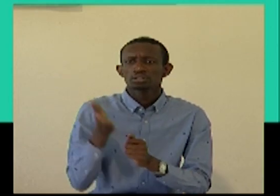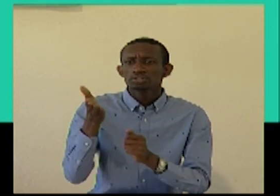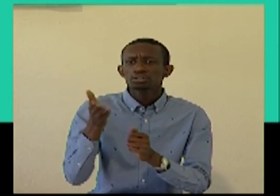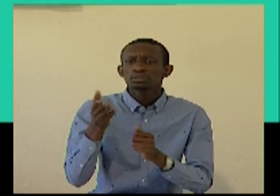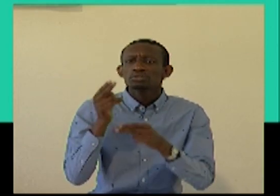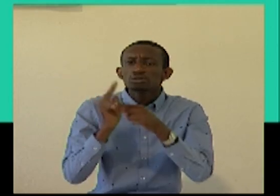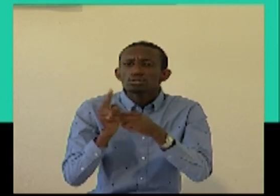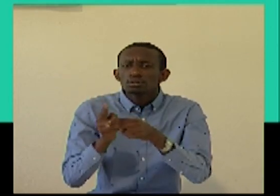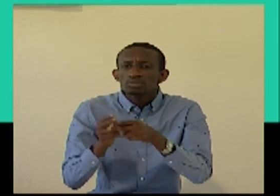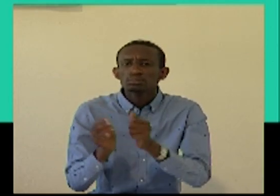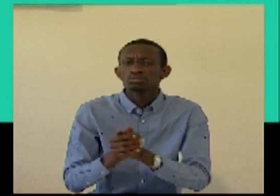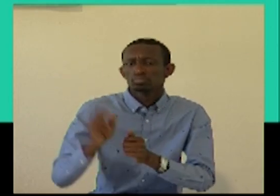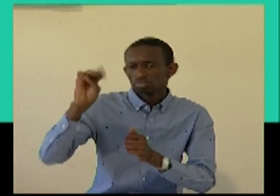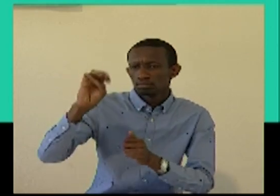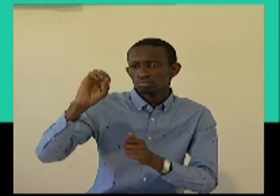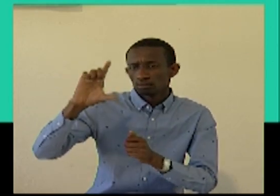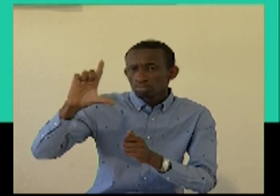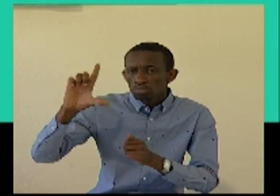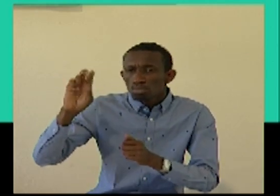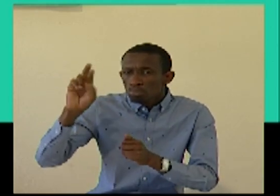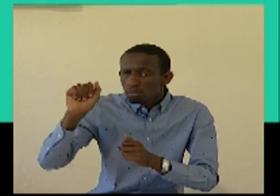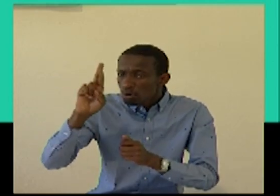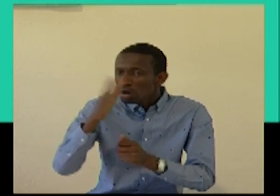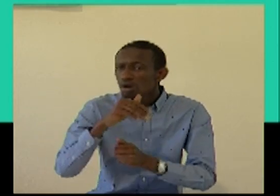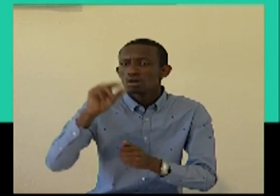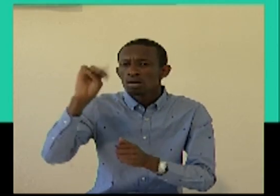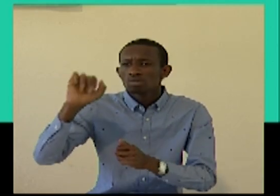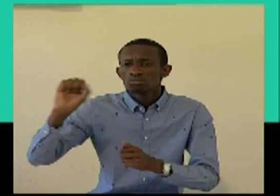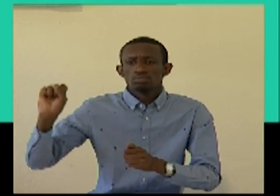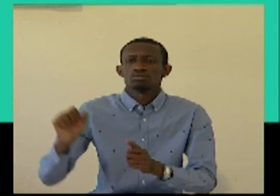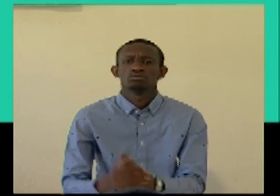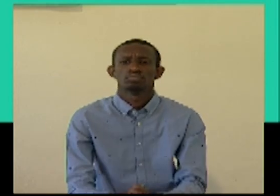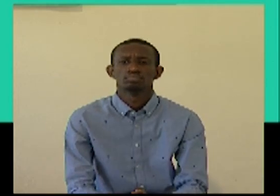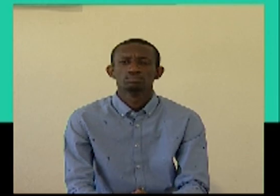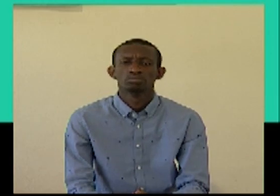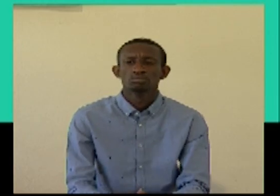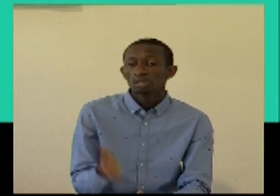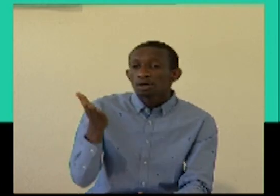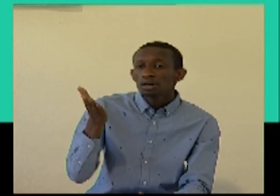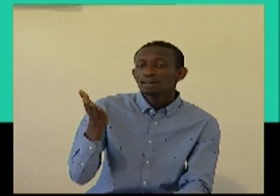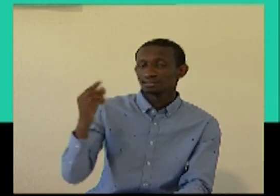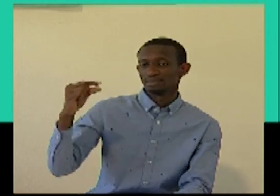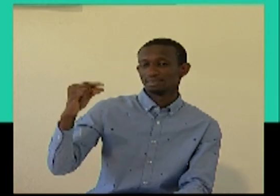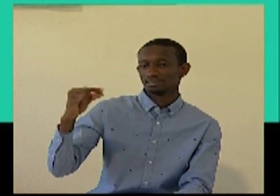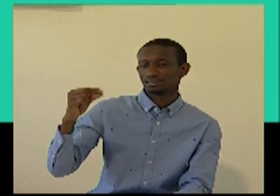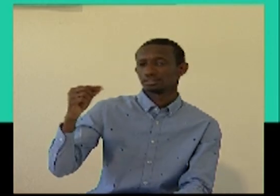that. For 1 mole, then it is the mass of 1 mole, it is molar mass. And here the units will